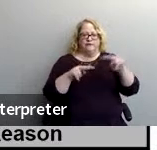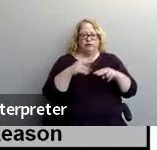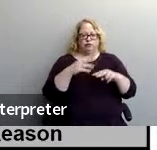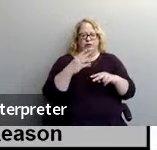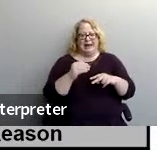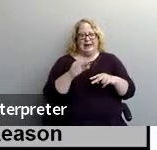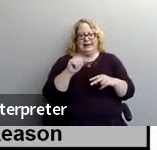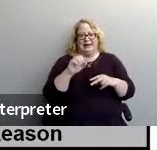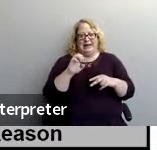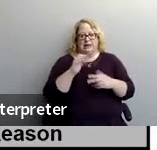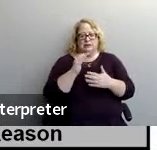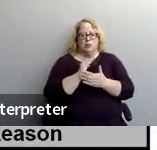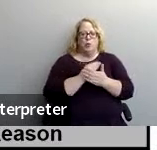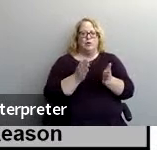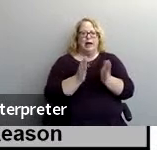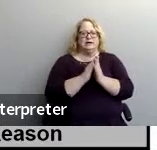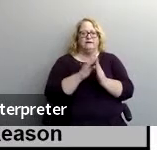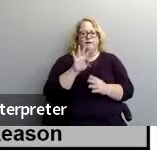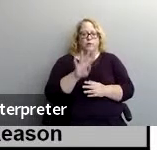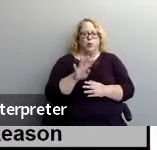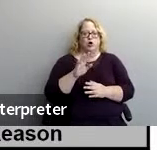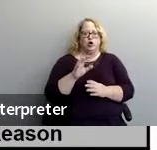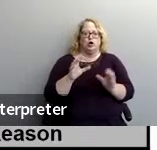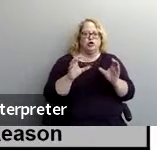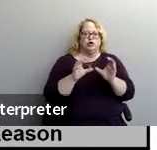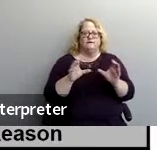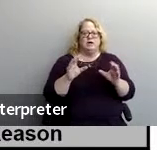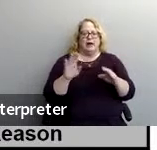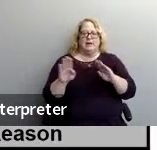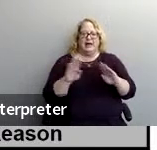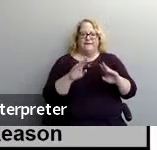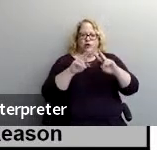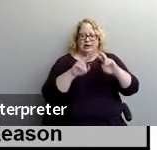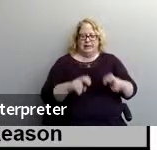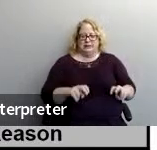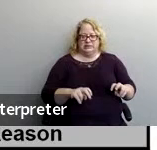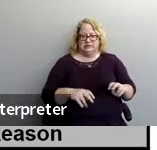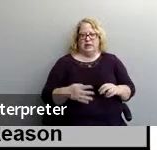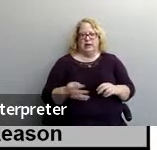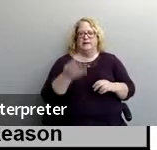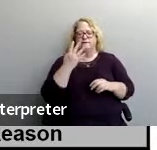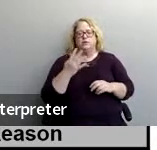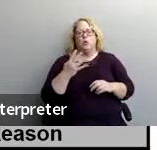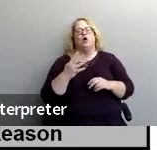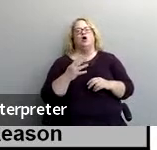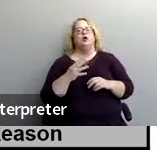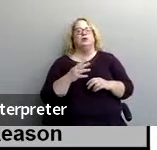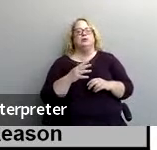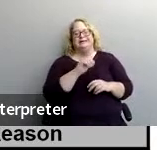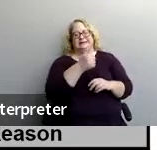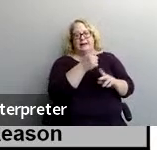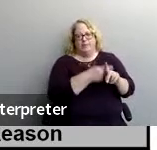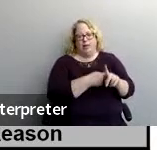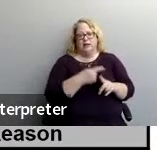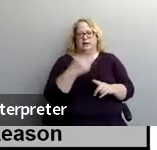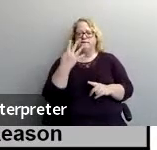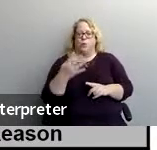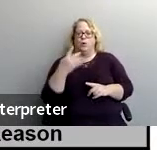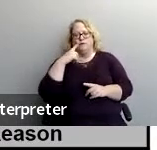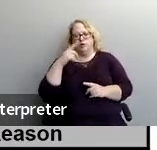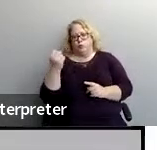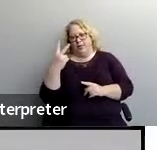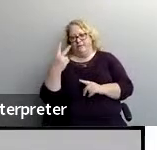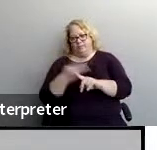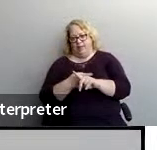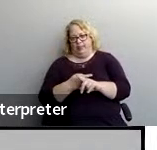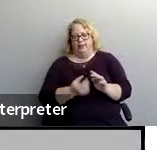caseload we're asking for 4 certified behavior analysis 10 months and 4 certified behavior analysis 12 months. Next